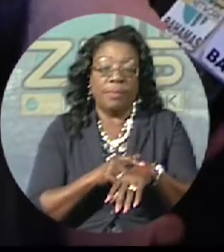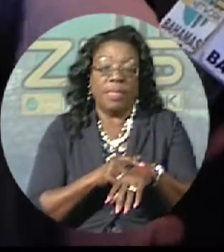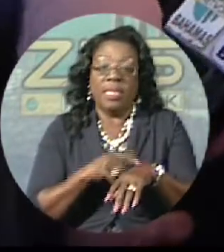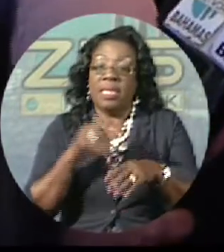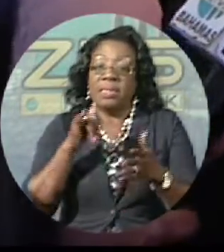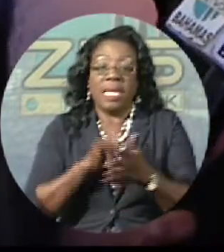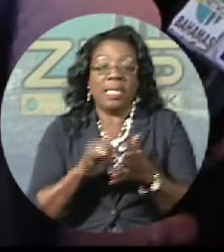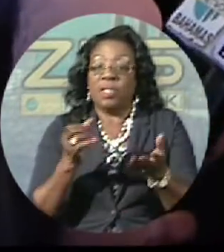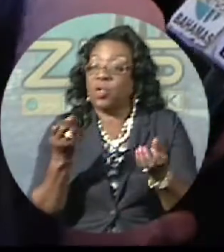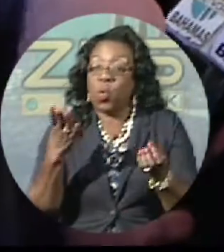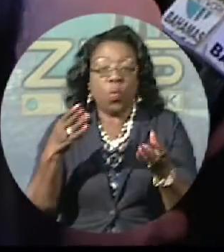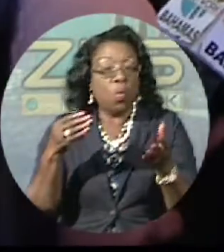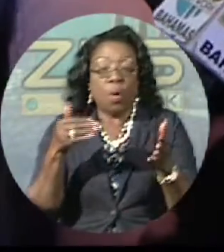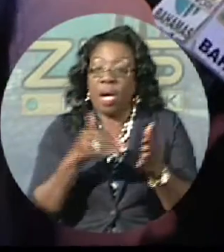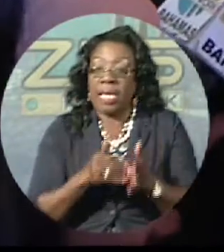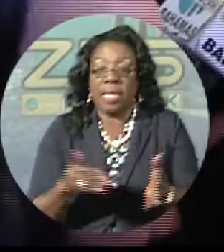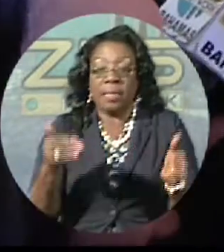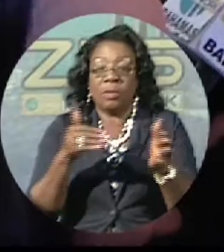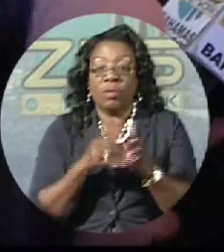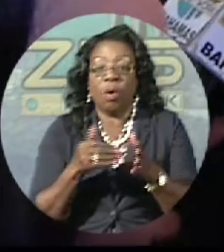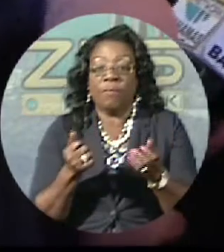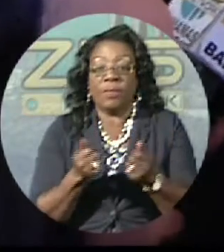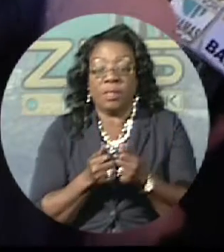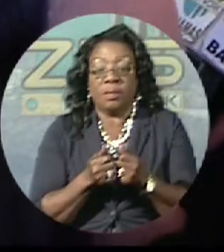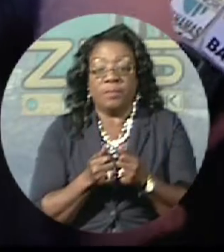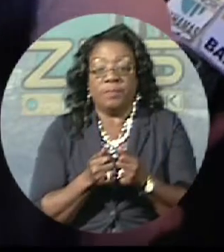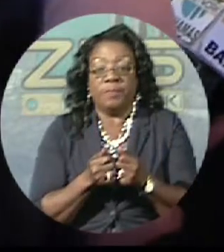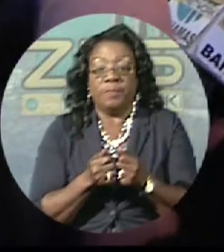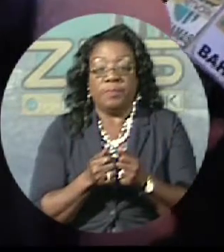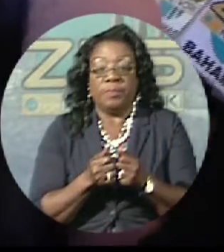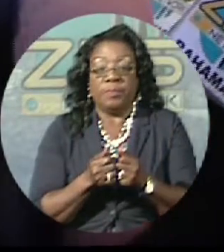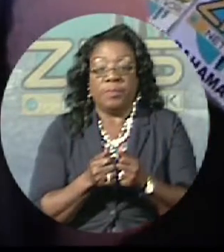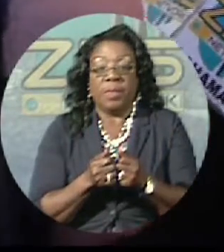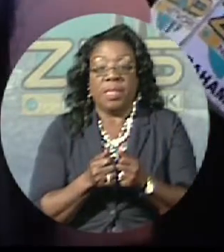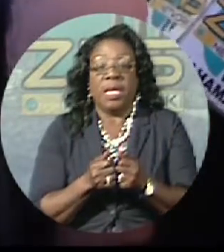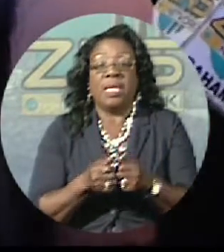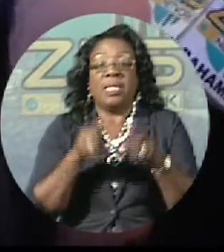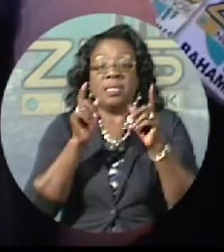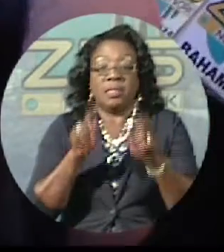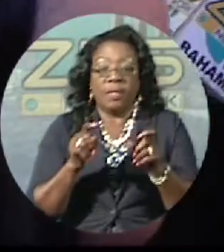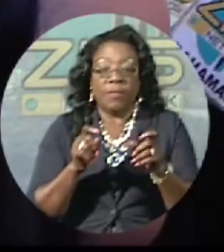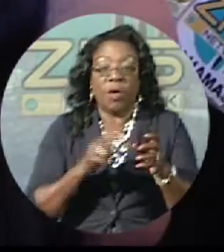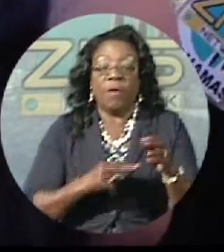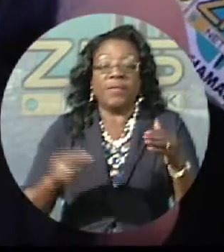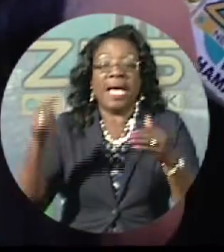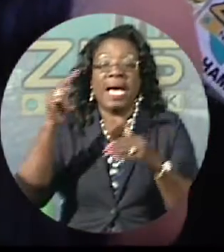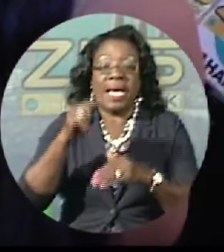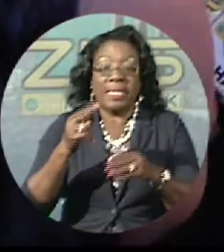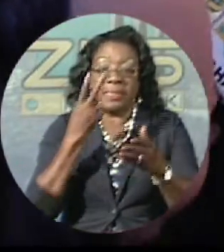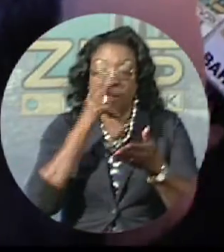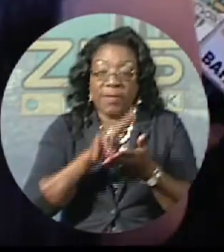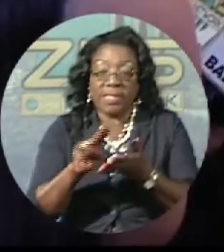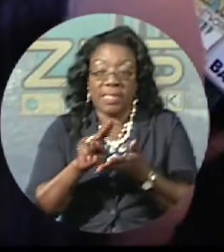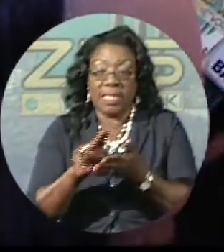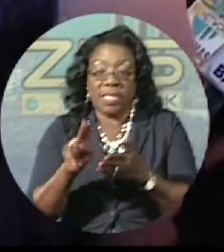That is too catastrophic, too unusual, and is deserving of the highest investigation.